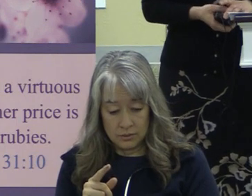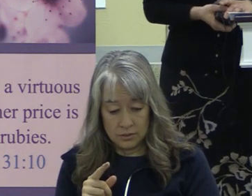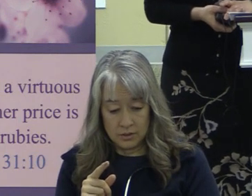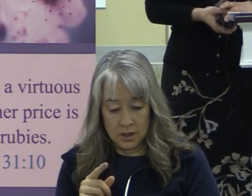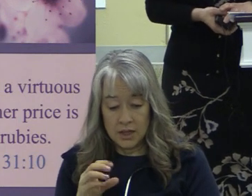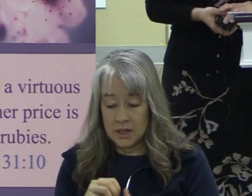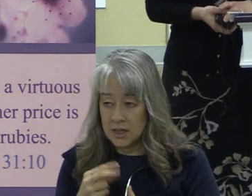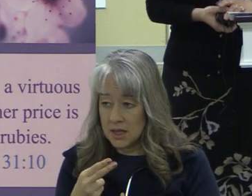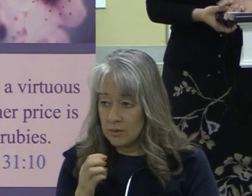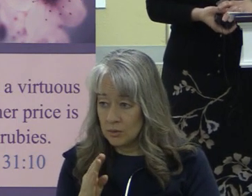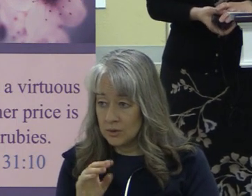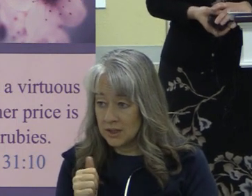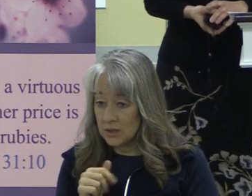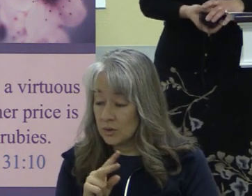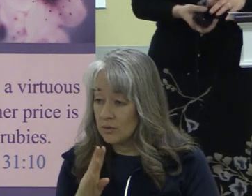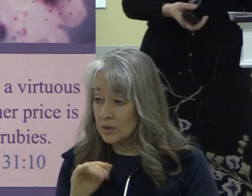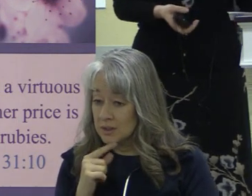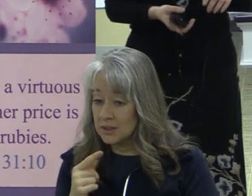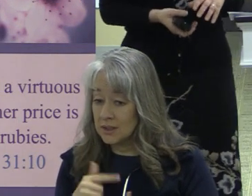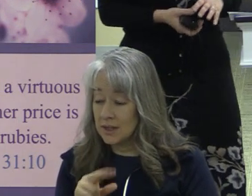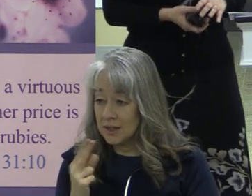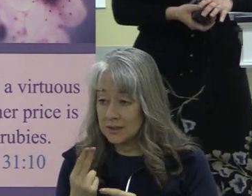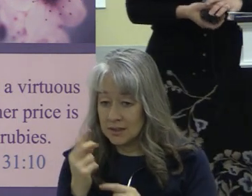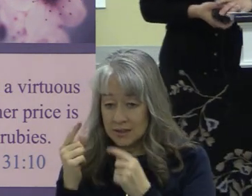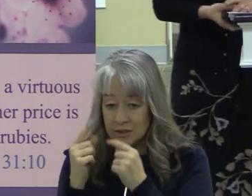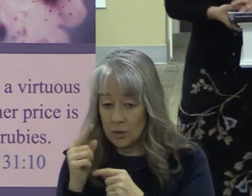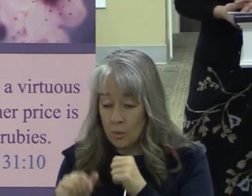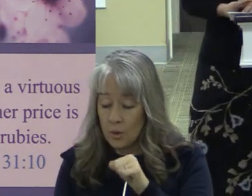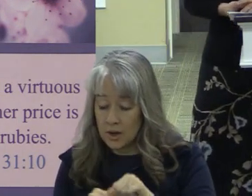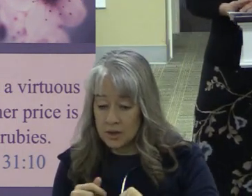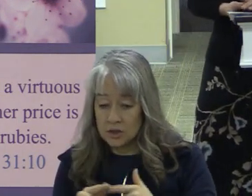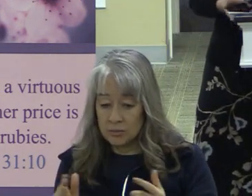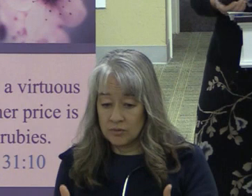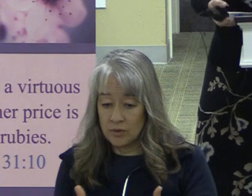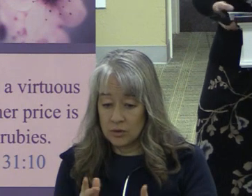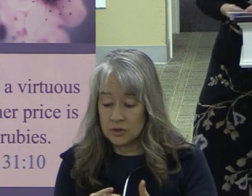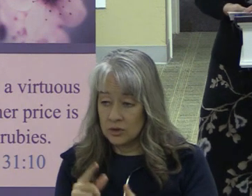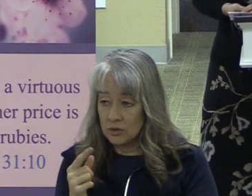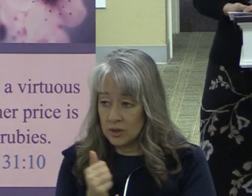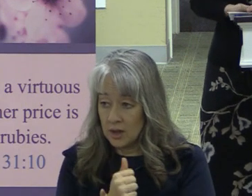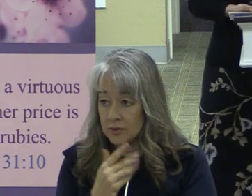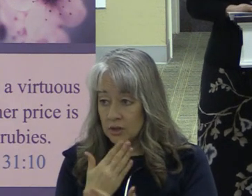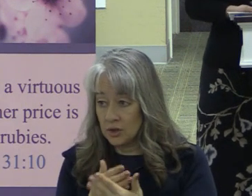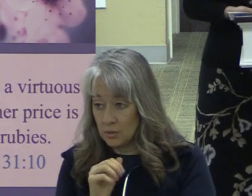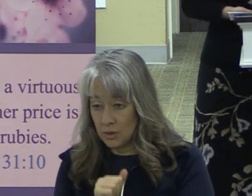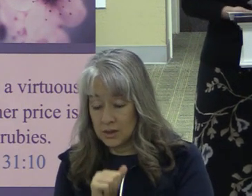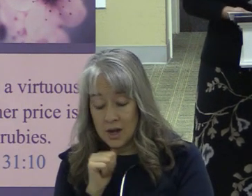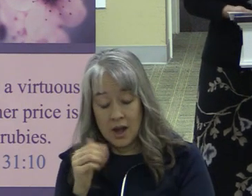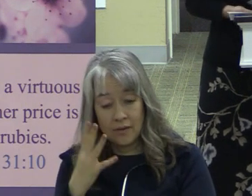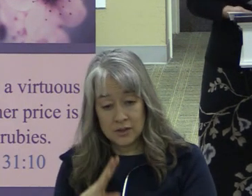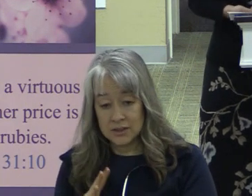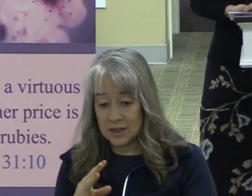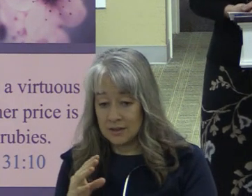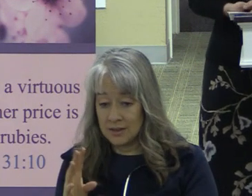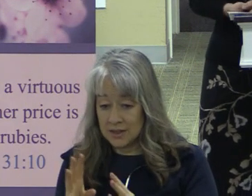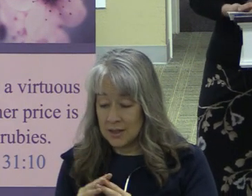And in Hebrews 10:24, it says, "And let us consider one another to provoke unto love and to good works, not forsaking the assembling of ourselves